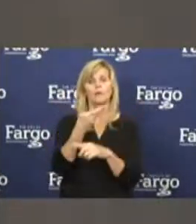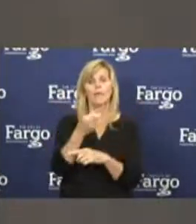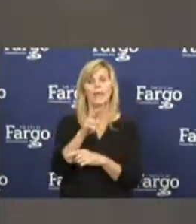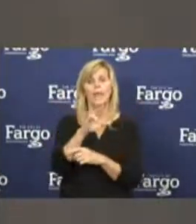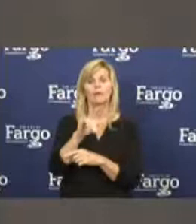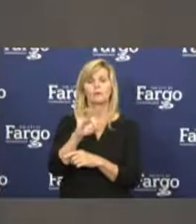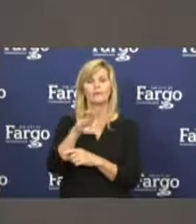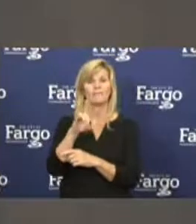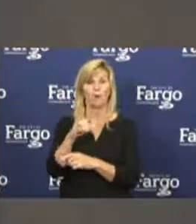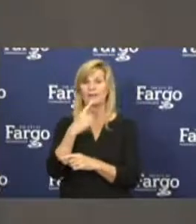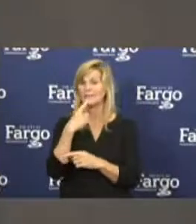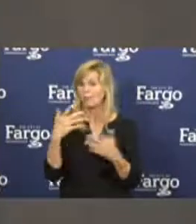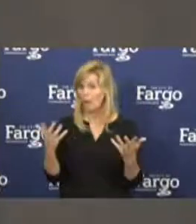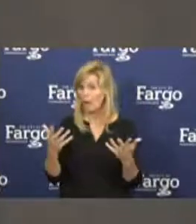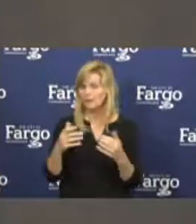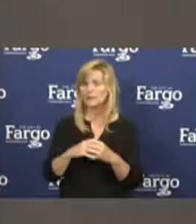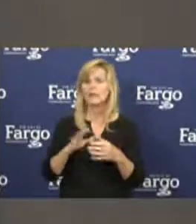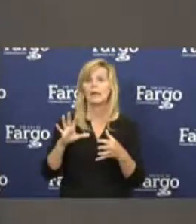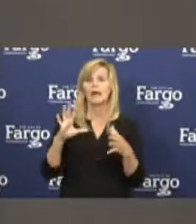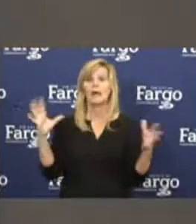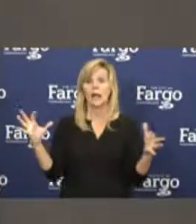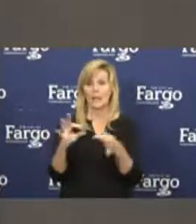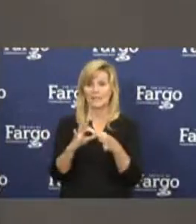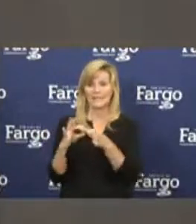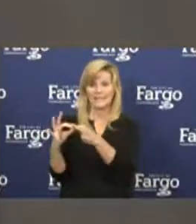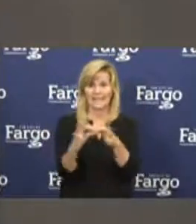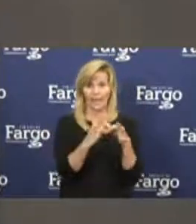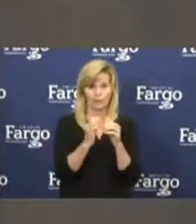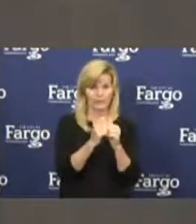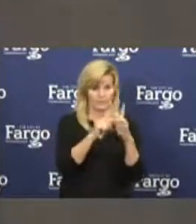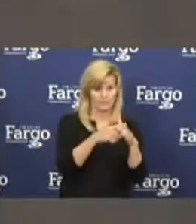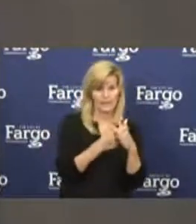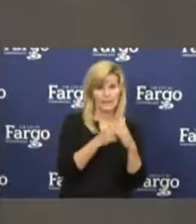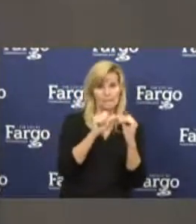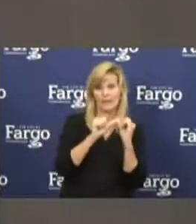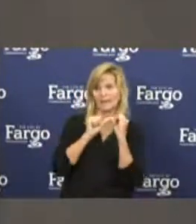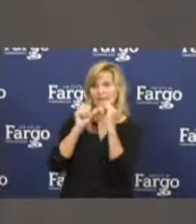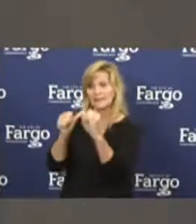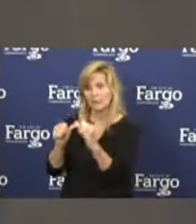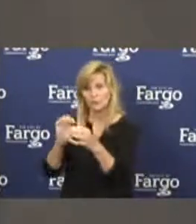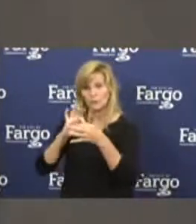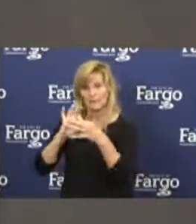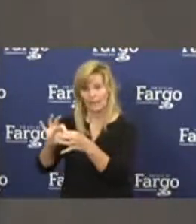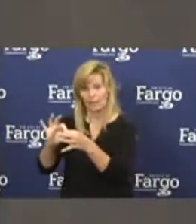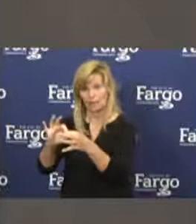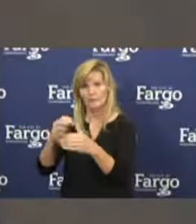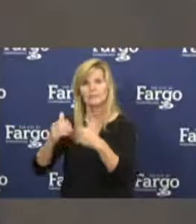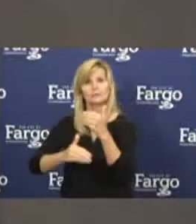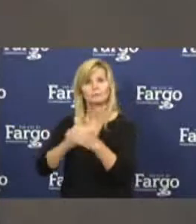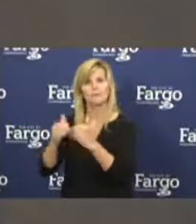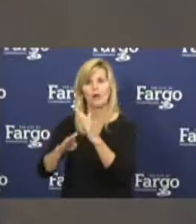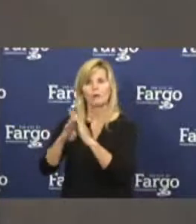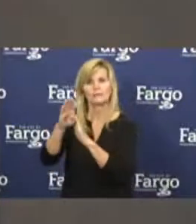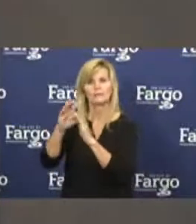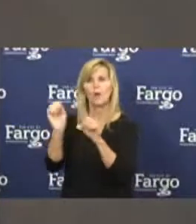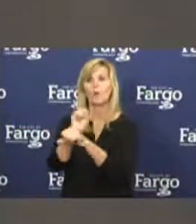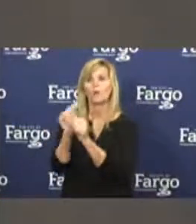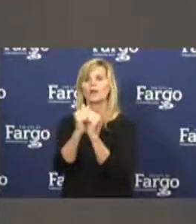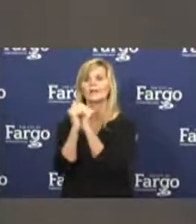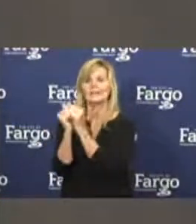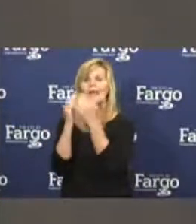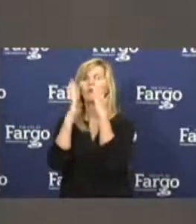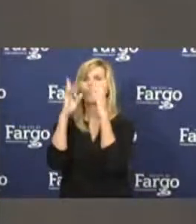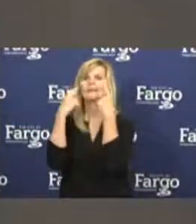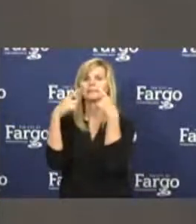who stated, "Coming together is a beginning, keeping together is progress, working together is success."